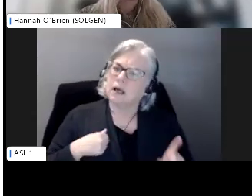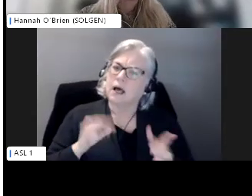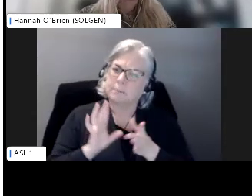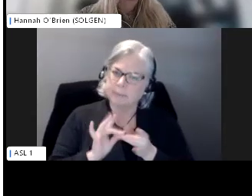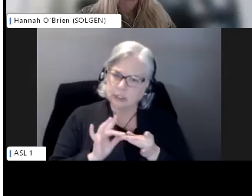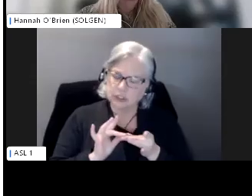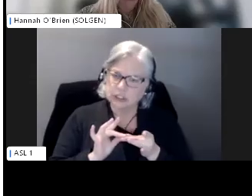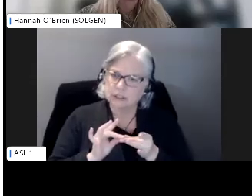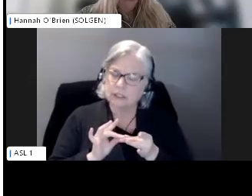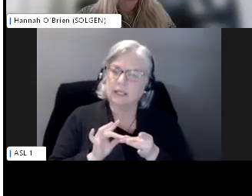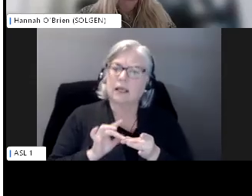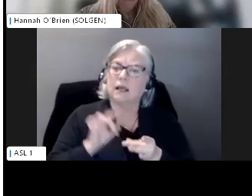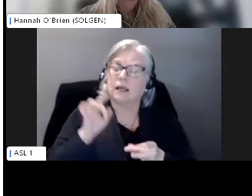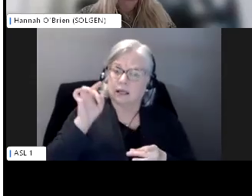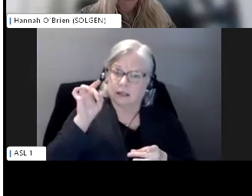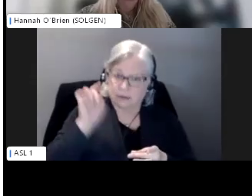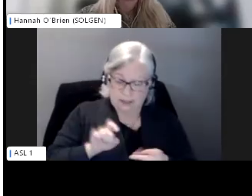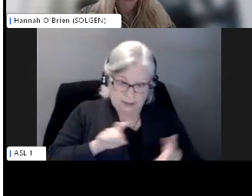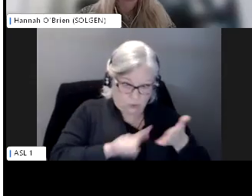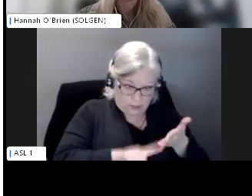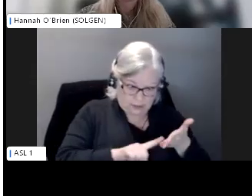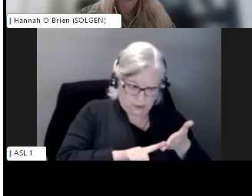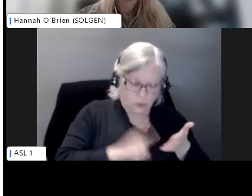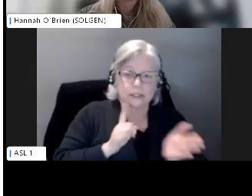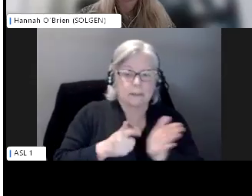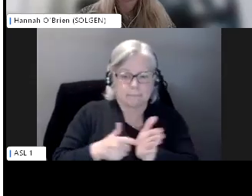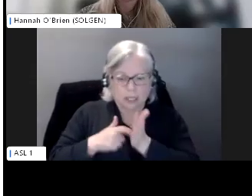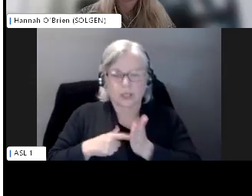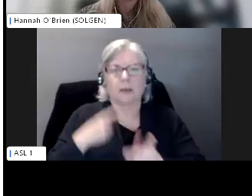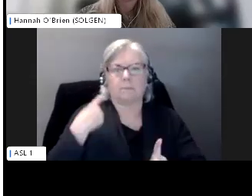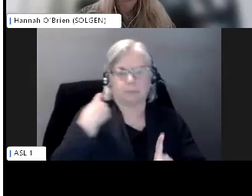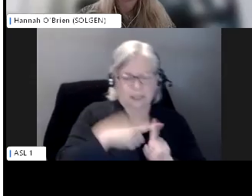a mandatory and a discretionary one. And that was because,